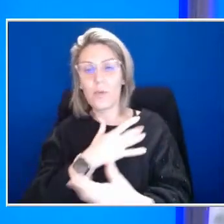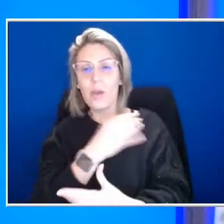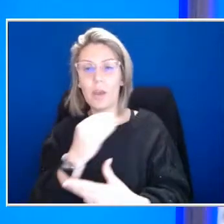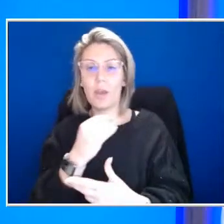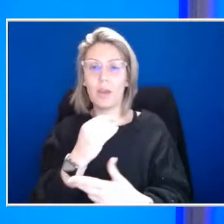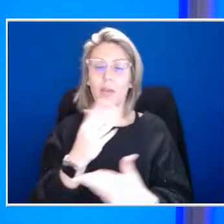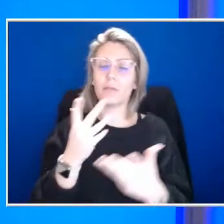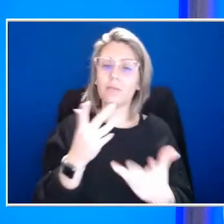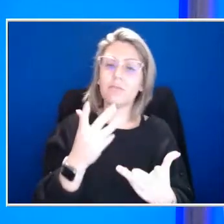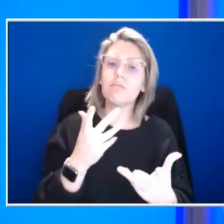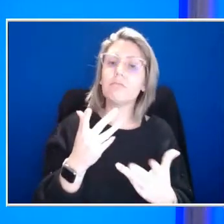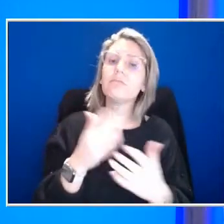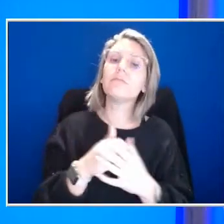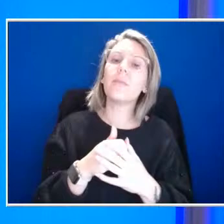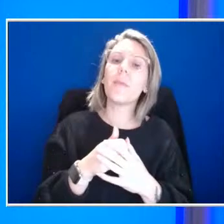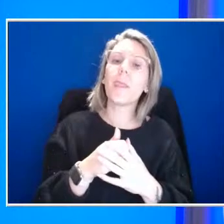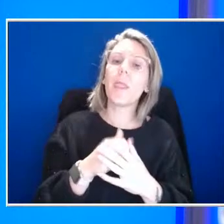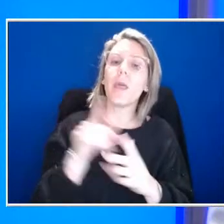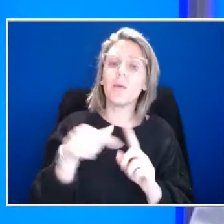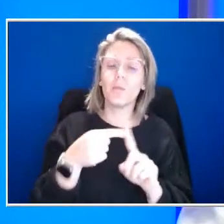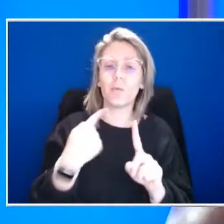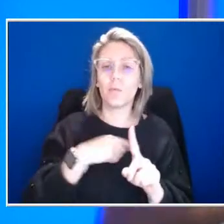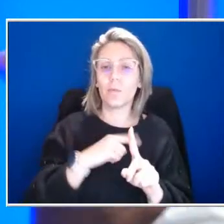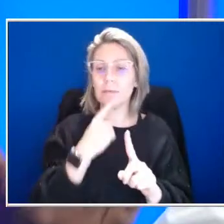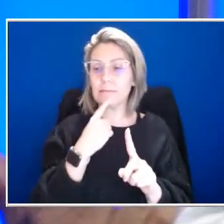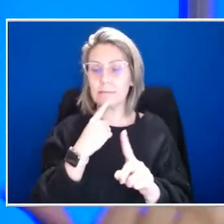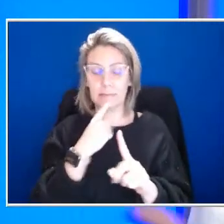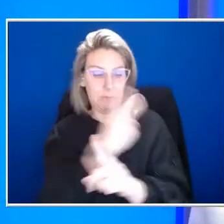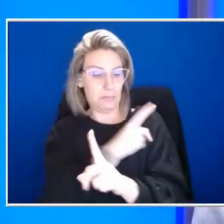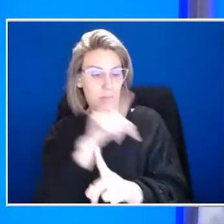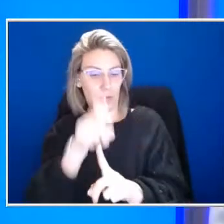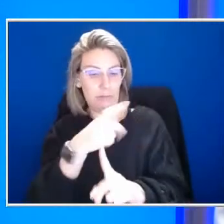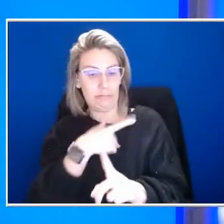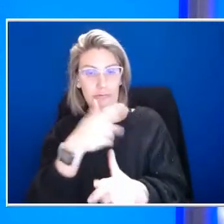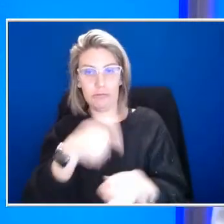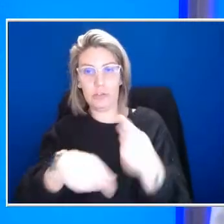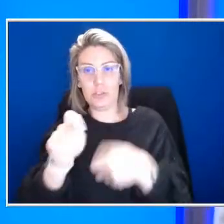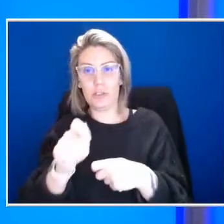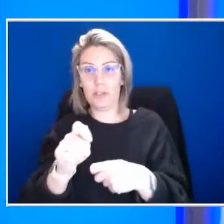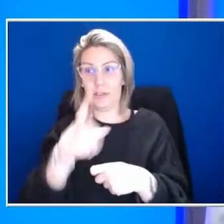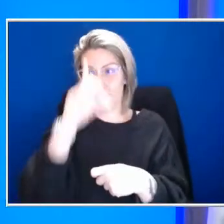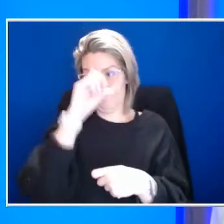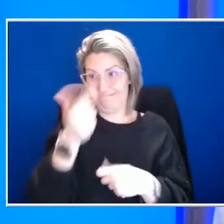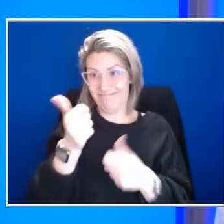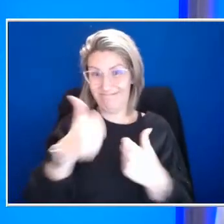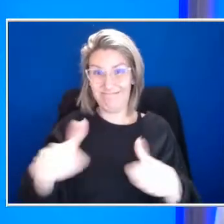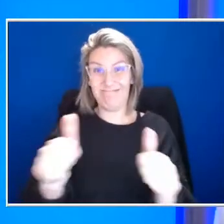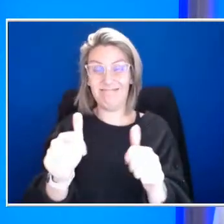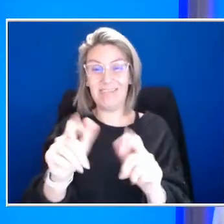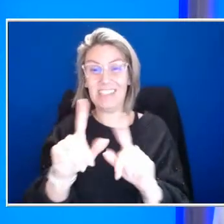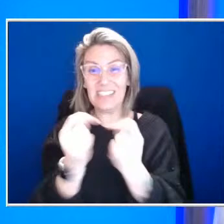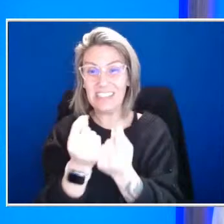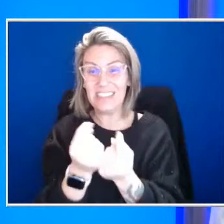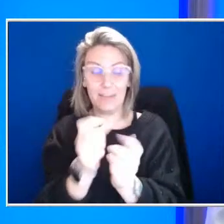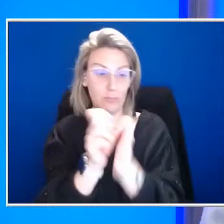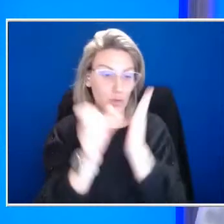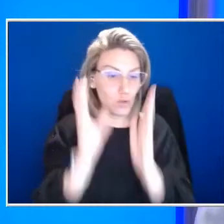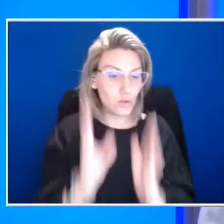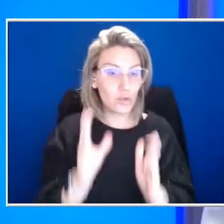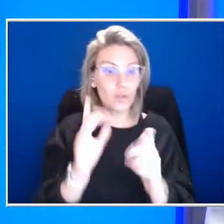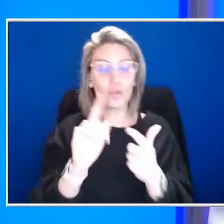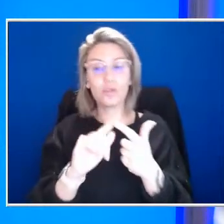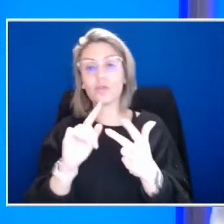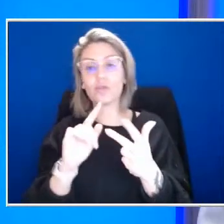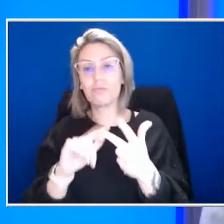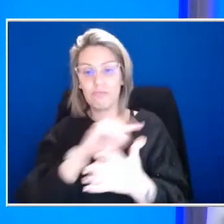this, once we say a patient needs heart transplant, really it's up to the rest of the team. Our surgeons, Dr. Danter, Zorn, and Downey will say,